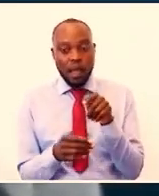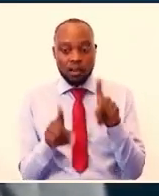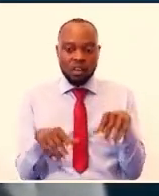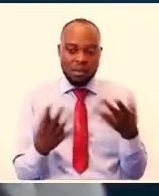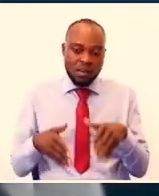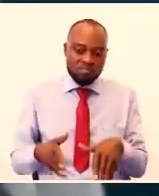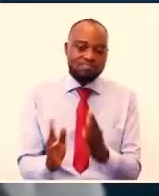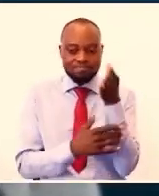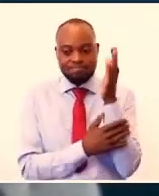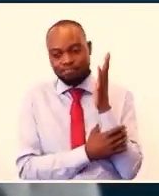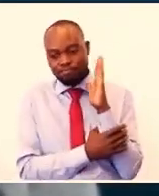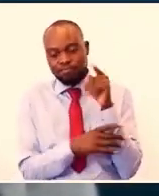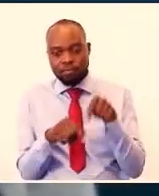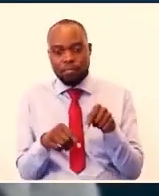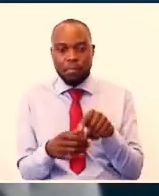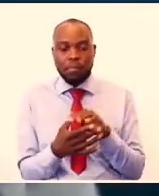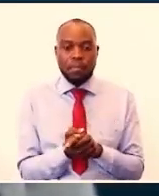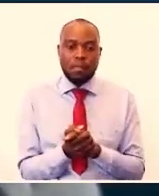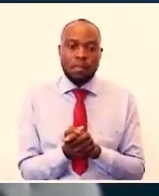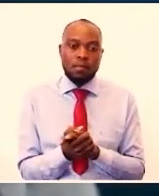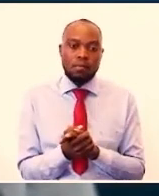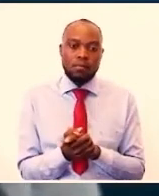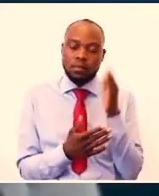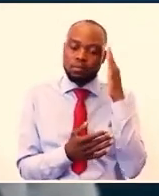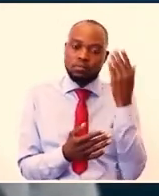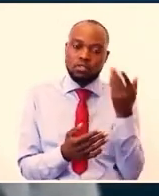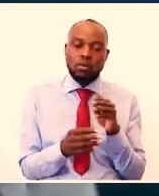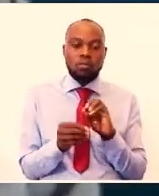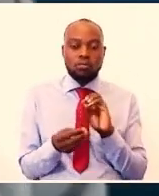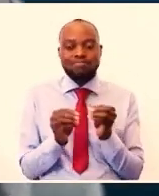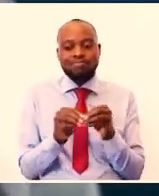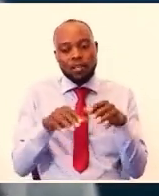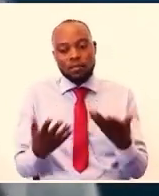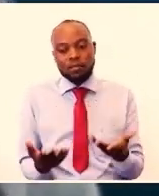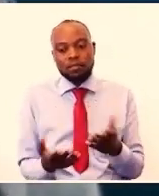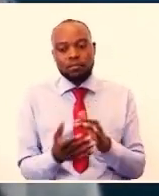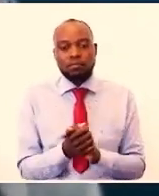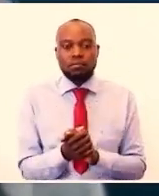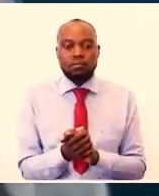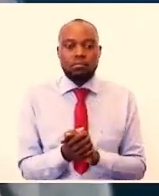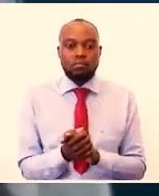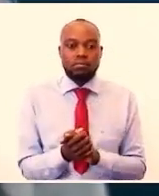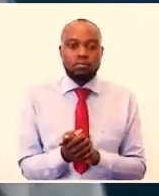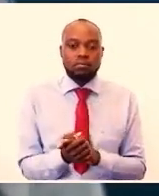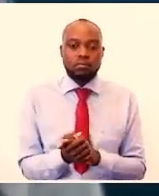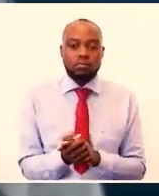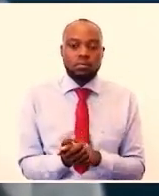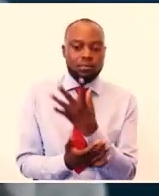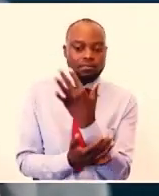an increasing amount, and multilateral debt is waning. A number of